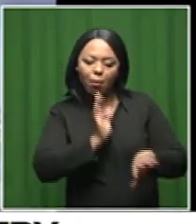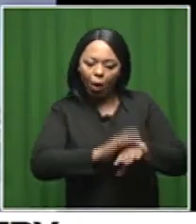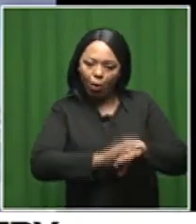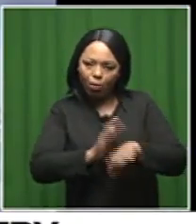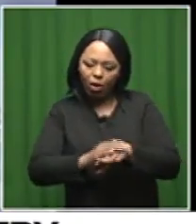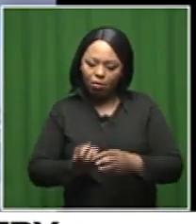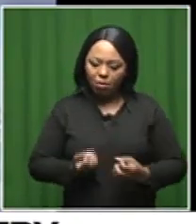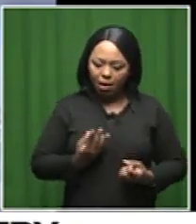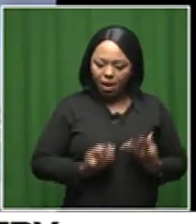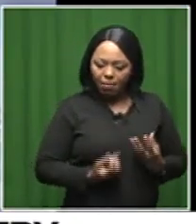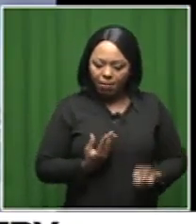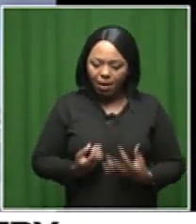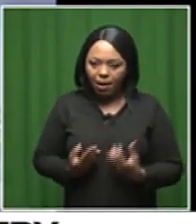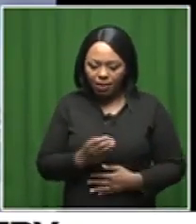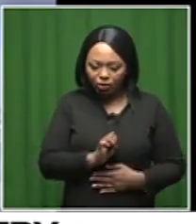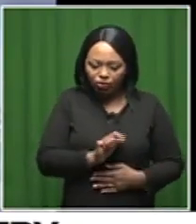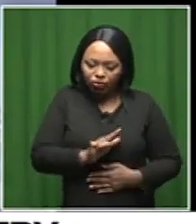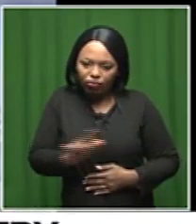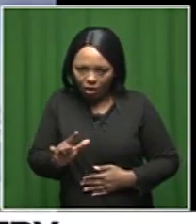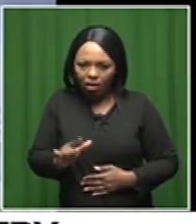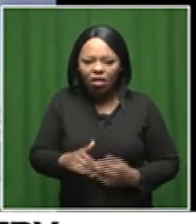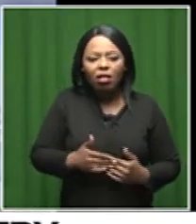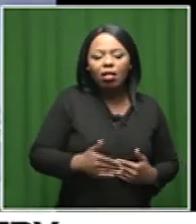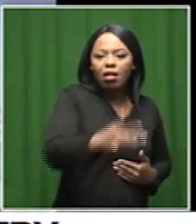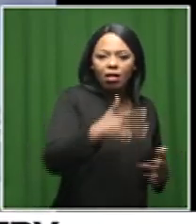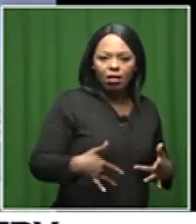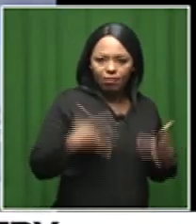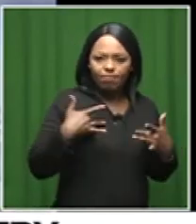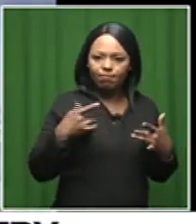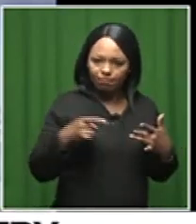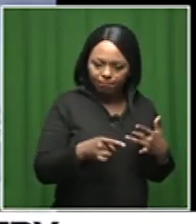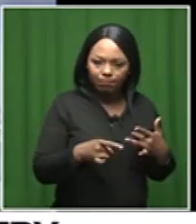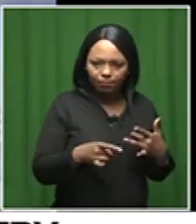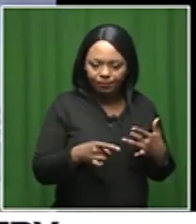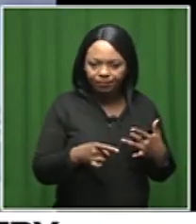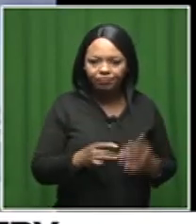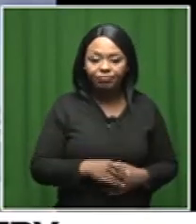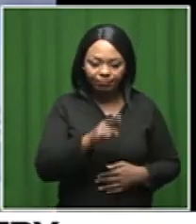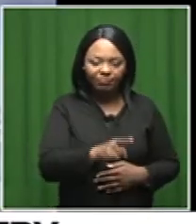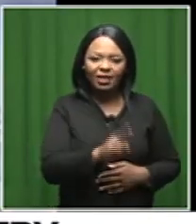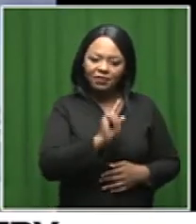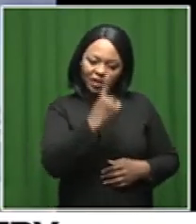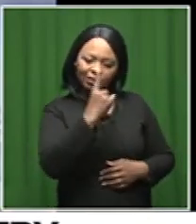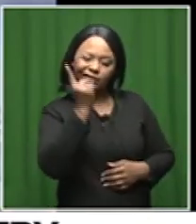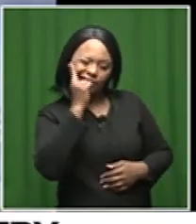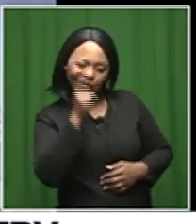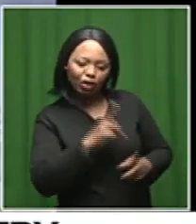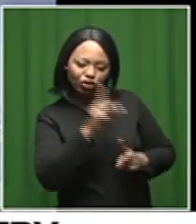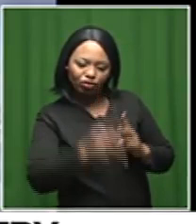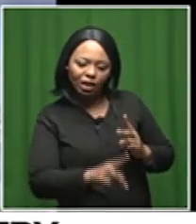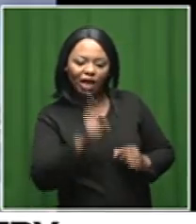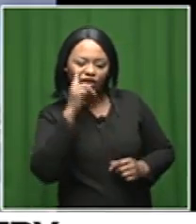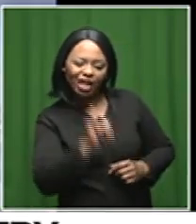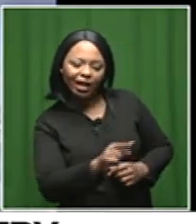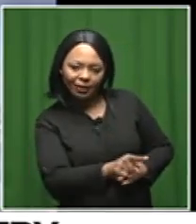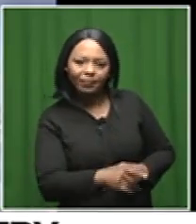cell production so much so that it is pushed into your circulating bloodstream. So we are actually taking the